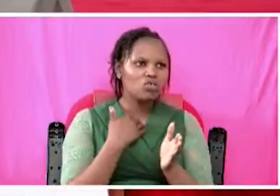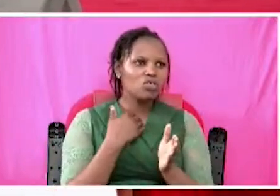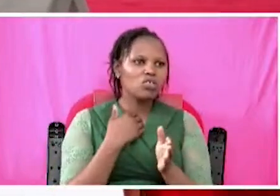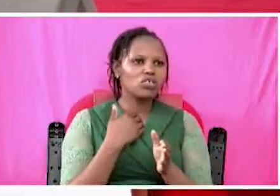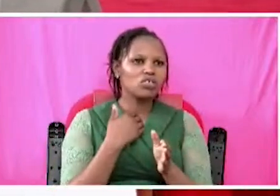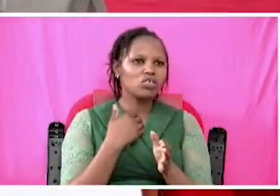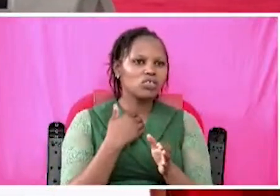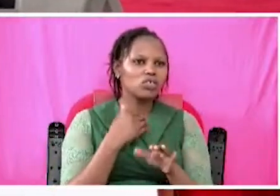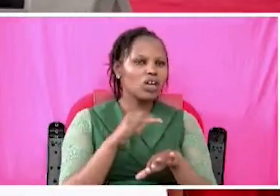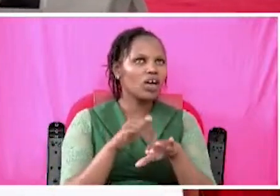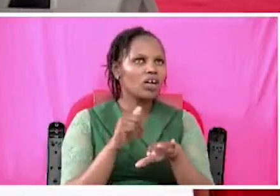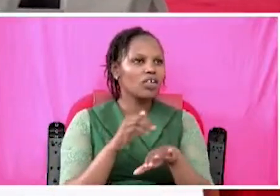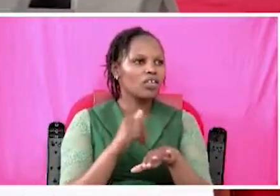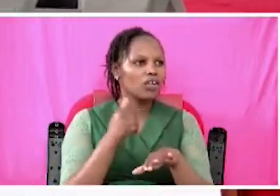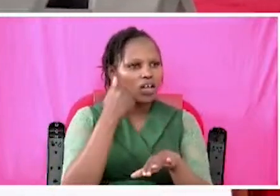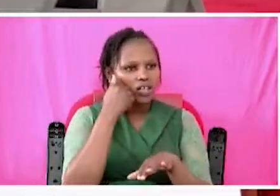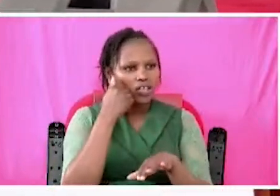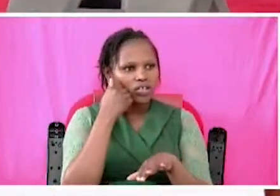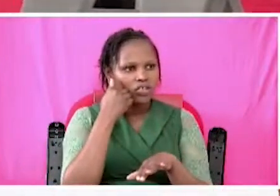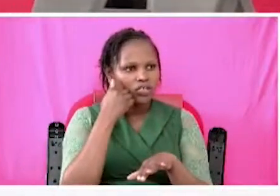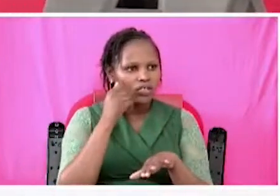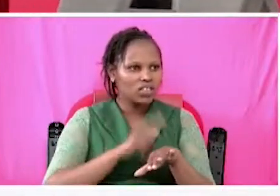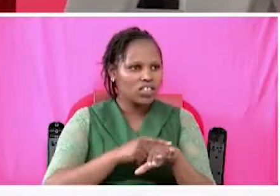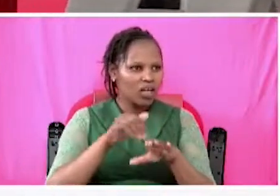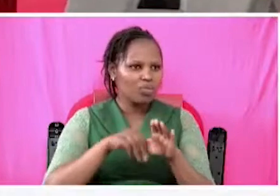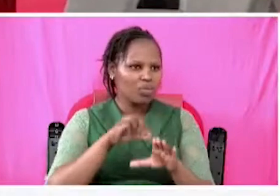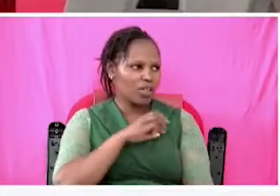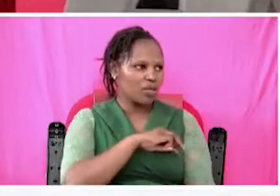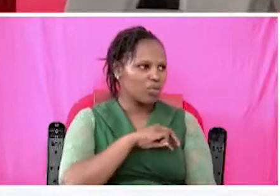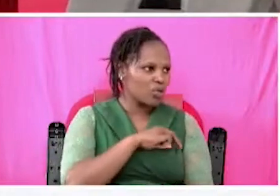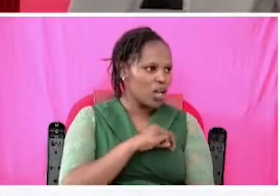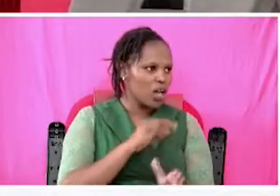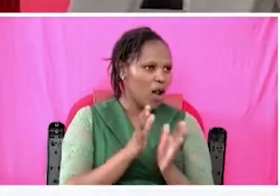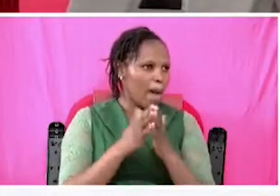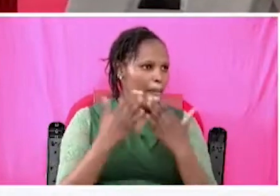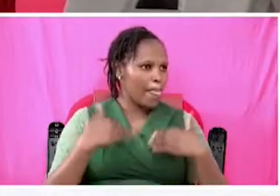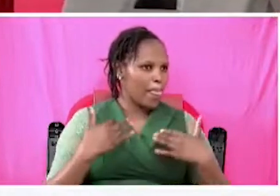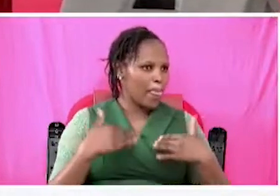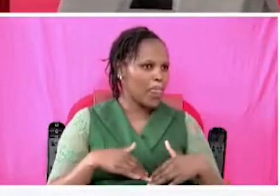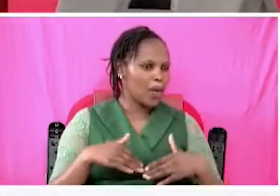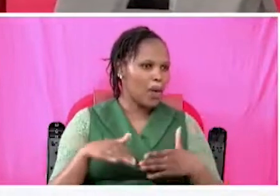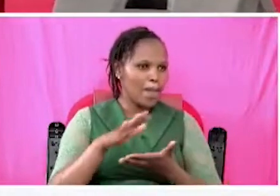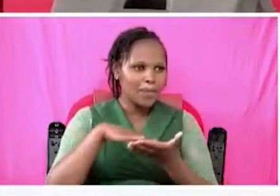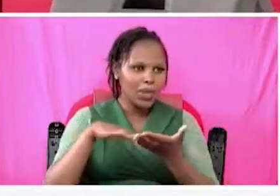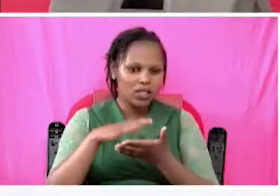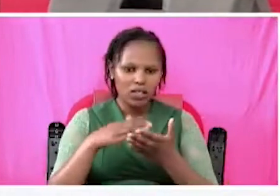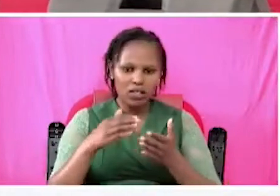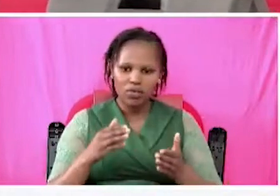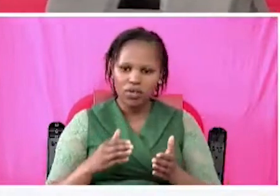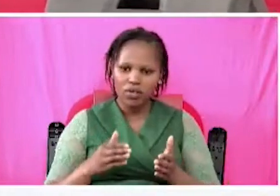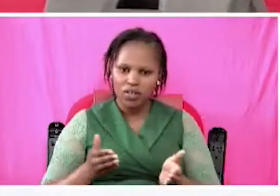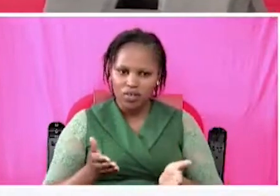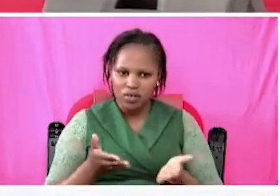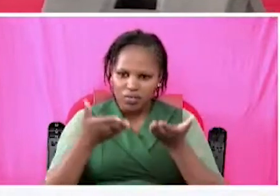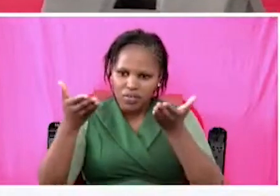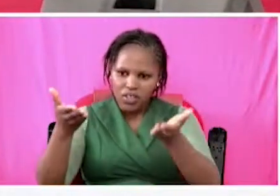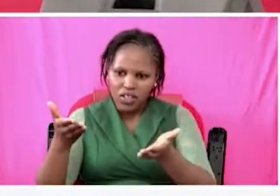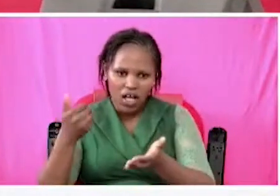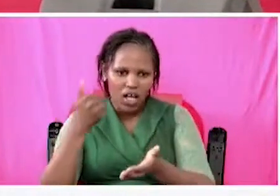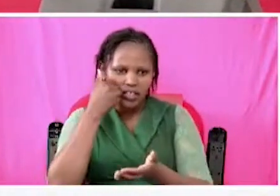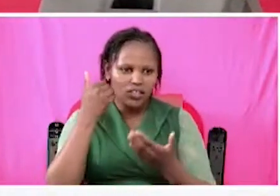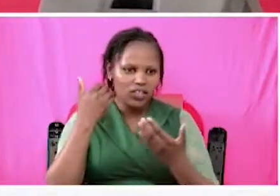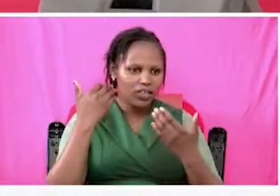was somewhere in missions. And the people basically were bringing the sick person to test if our God